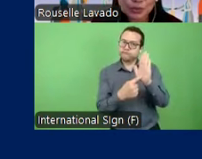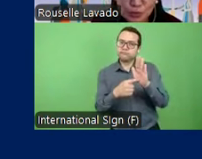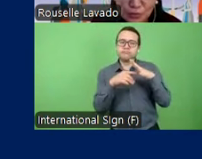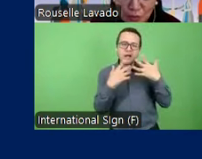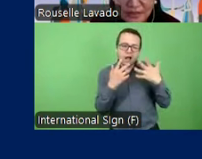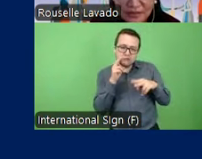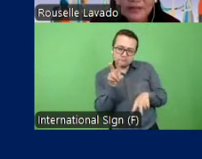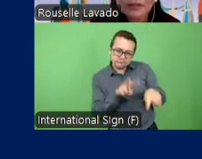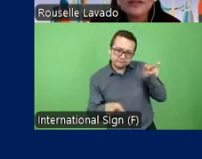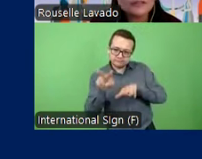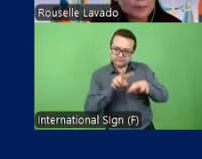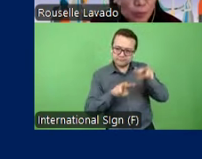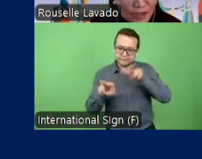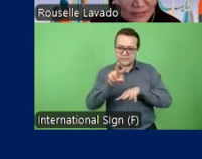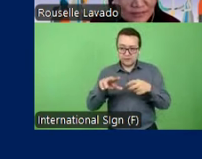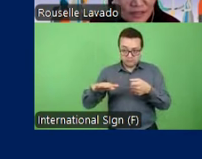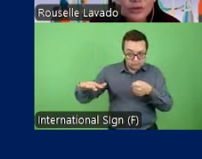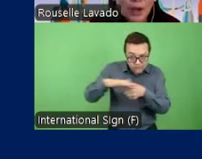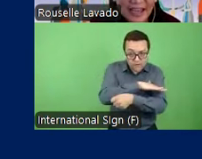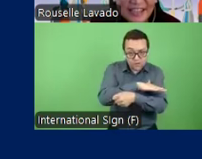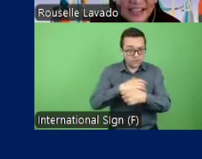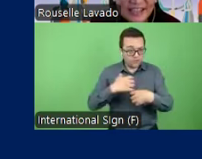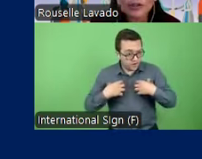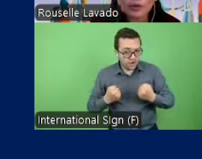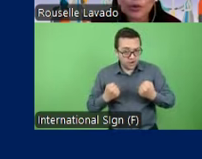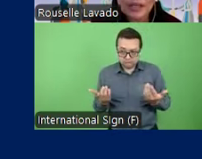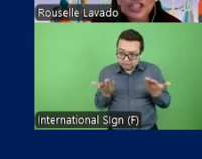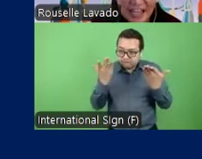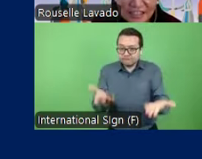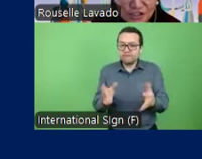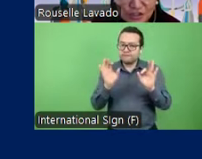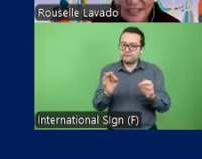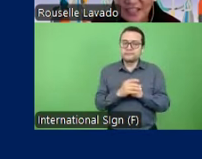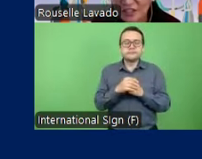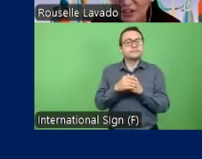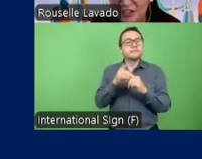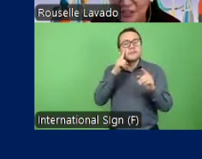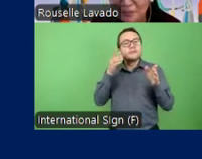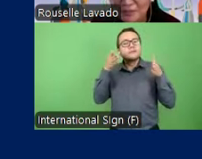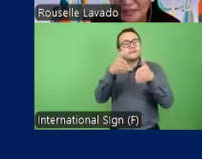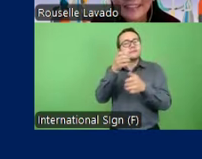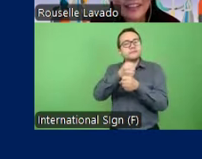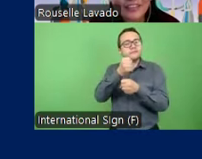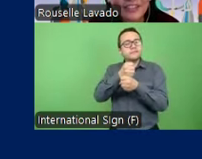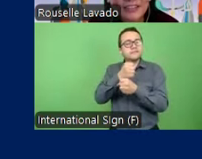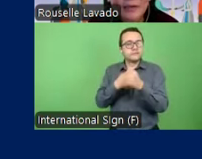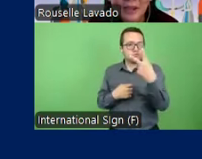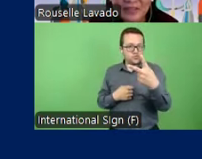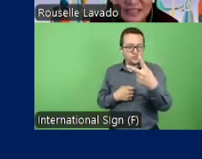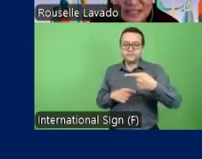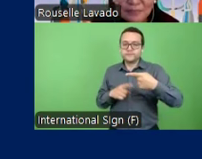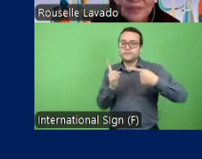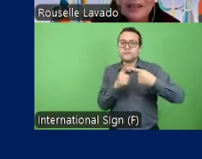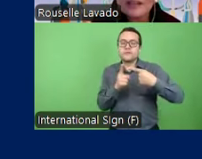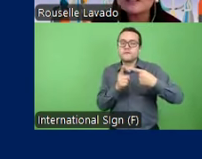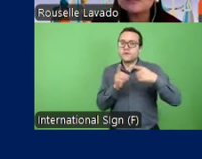is twofold. Number one, to highlight the growing challenge of financial hardship in health in the